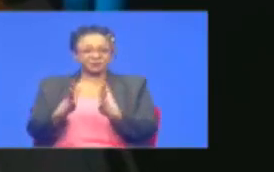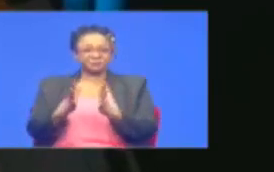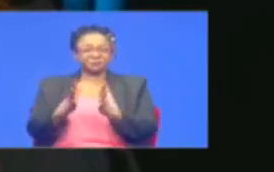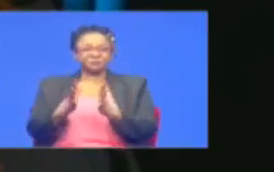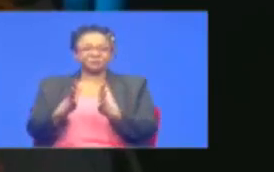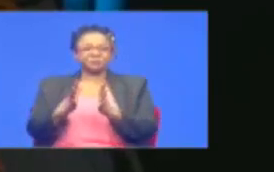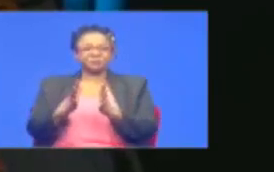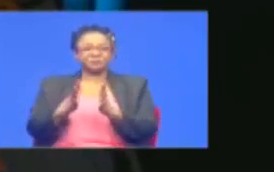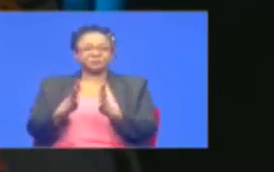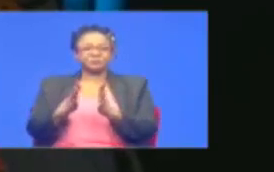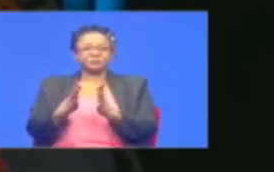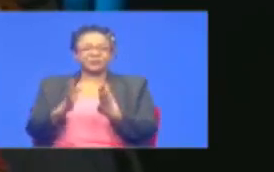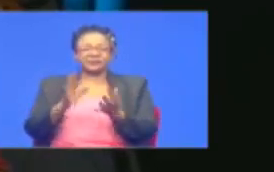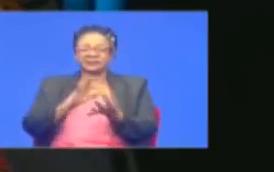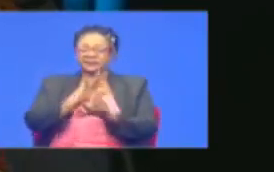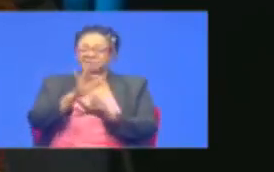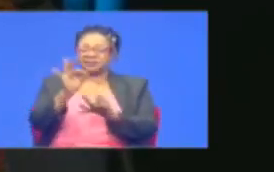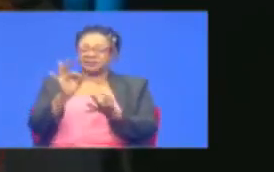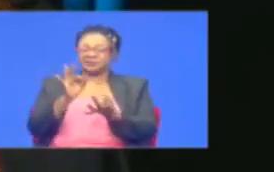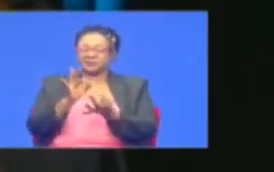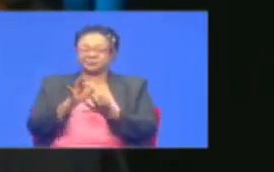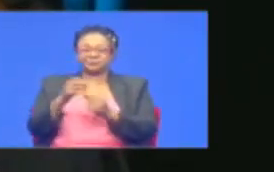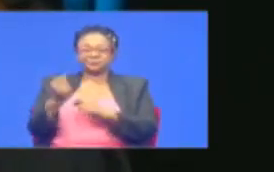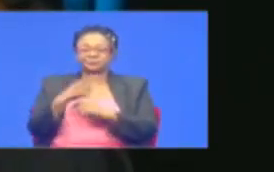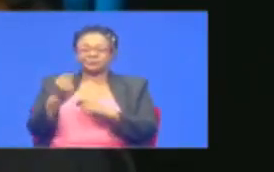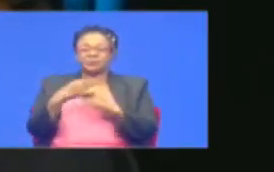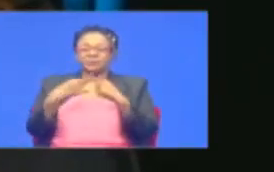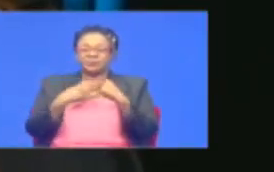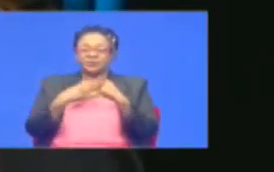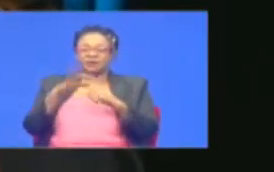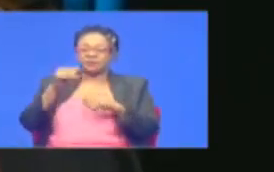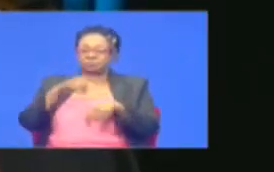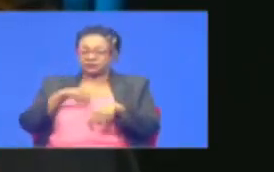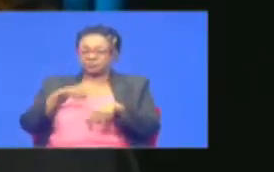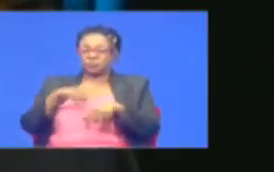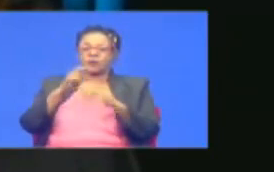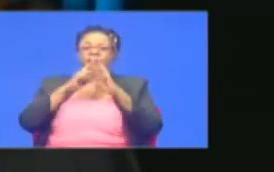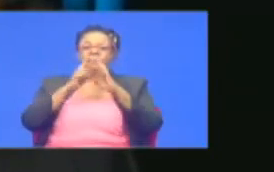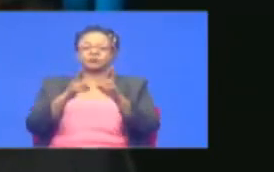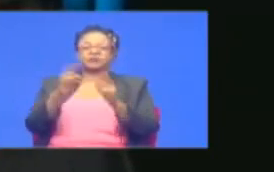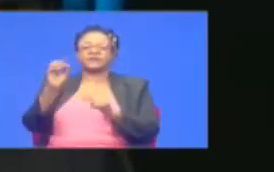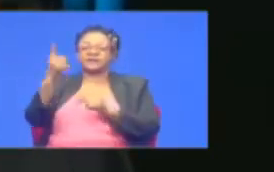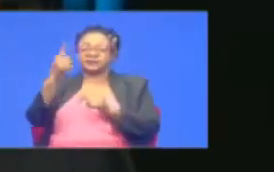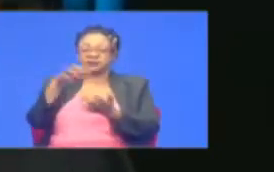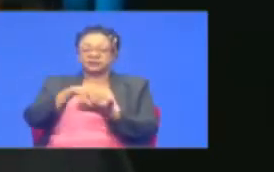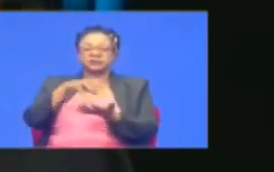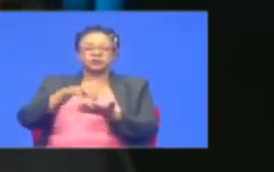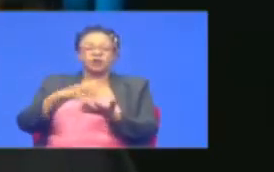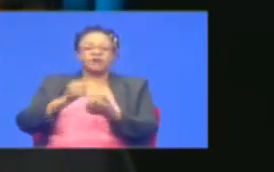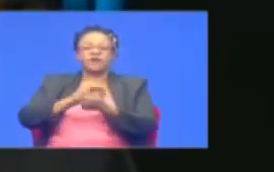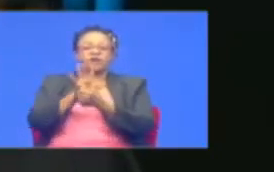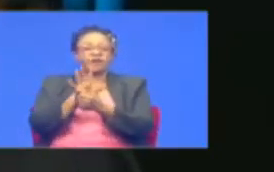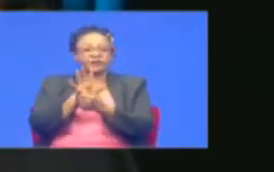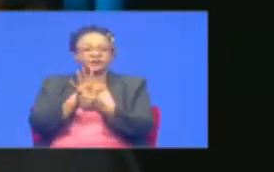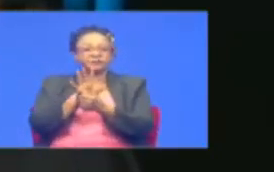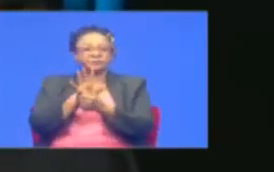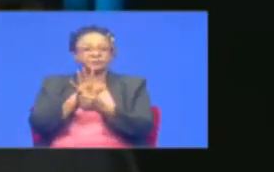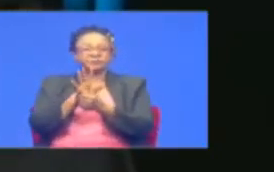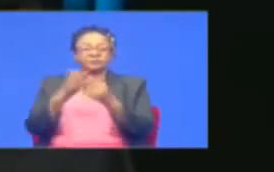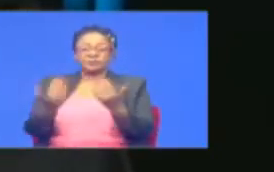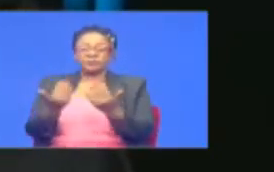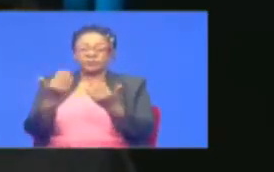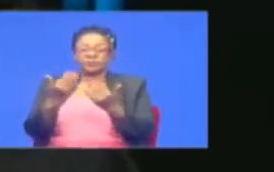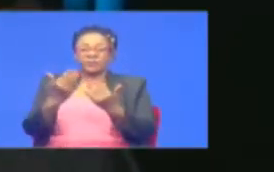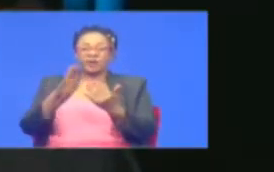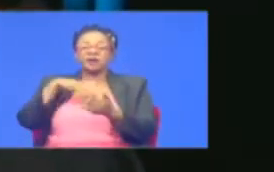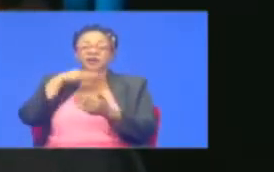It's now exactly 8 months since Kenya reported the first case of Covid-19, and the death toll keeps